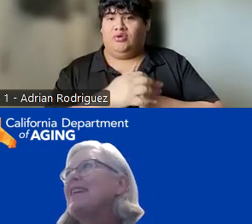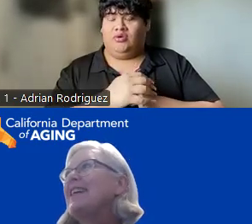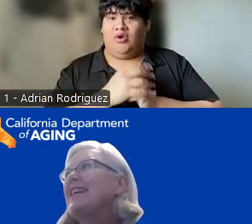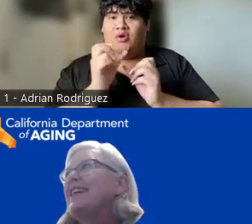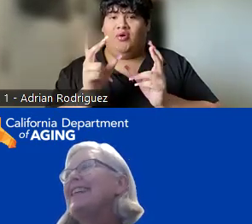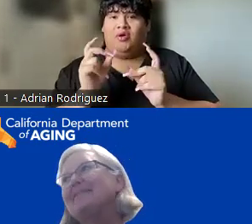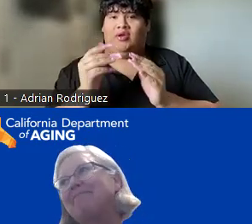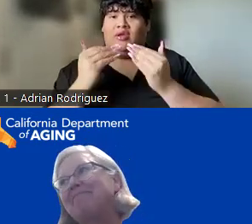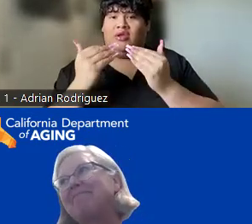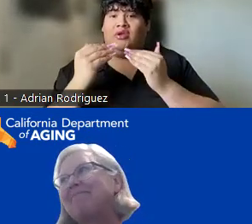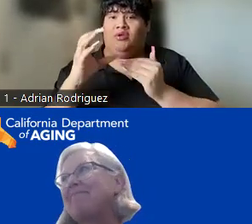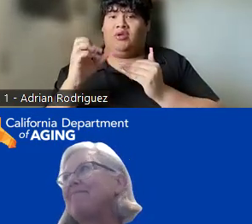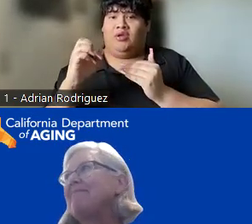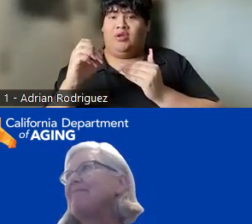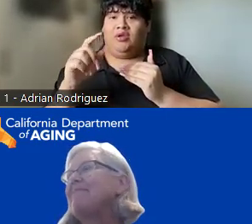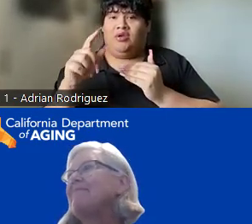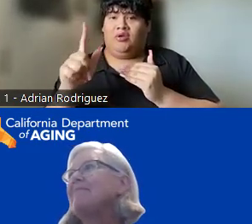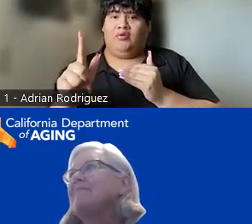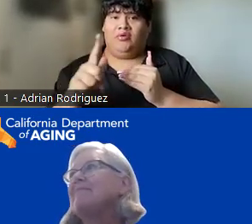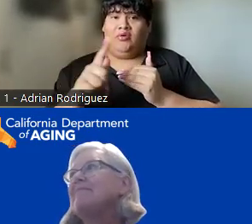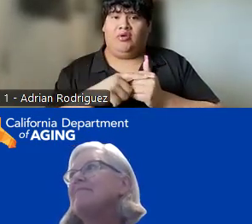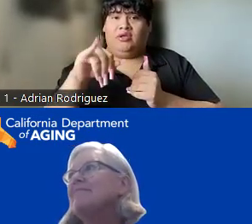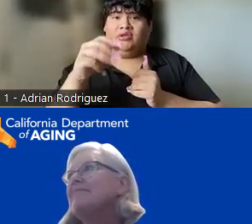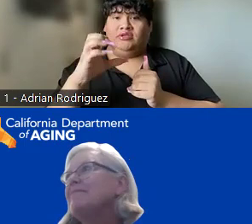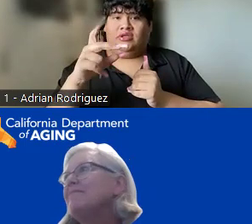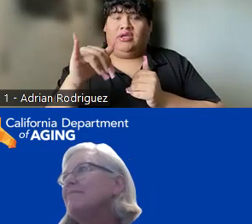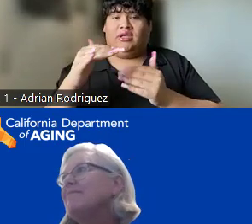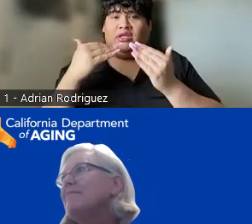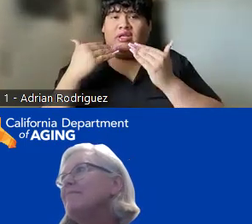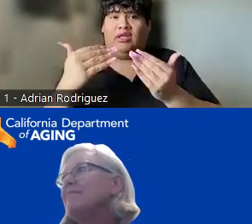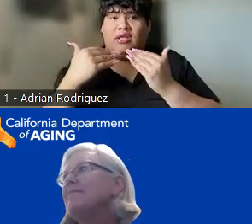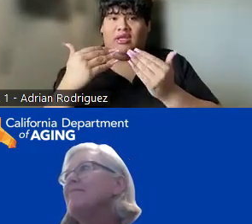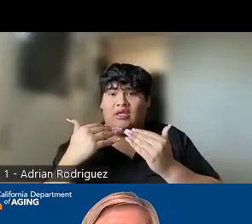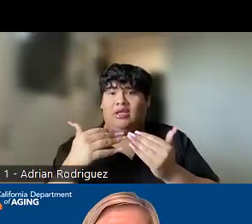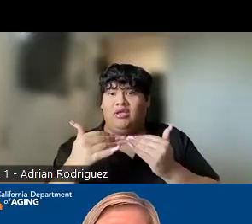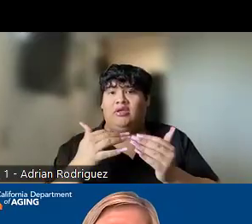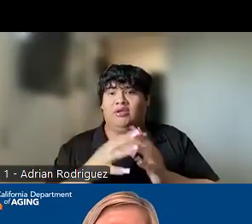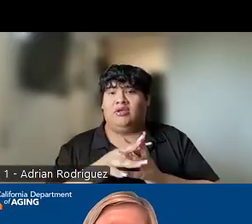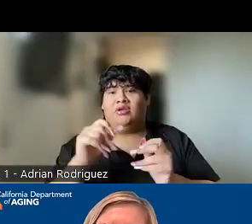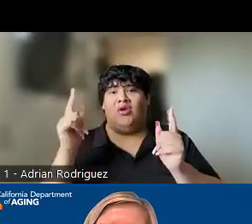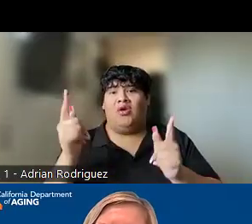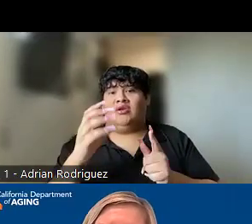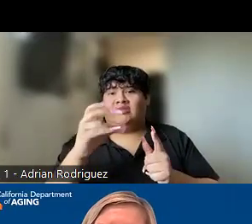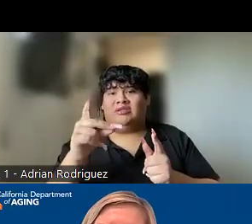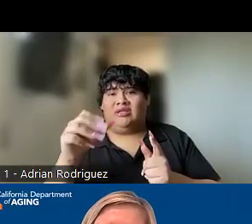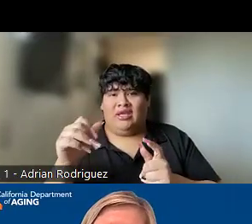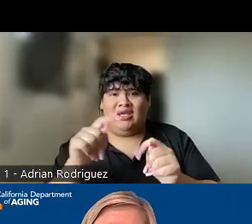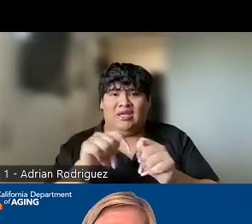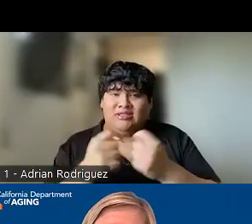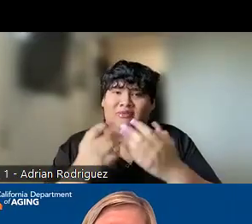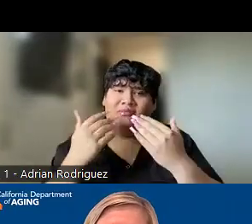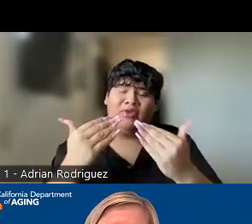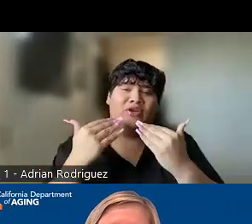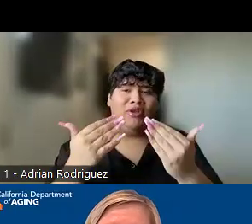right, Carol, thank you. Jackie, thank you. The entire CDA team, thank you, thank you, thank